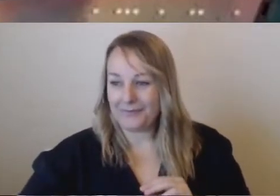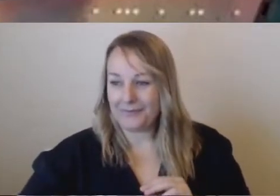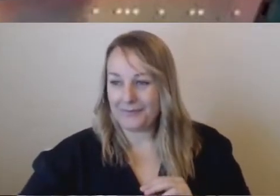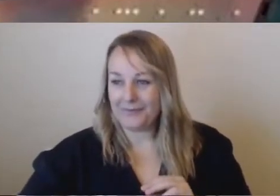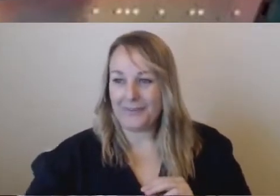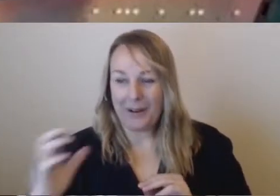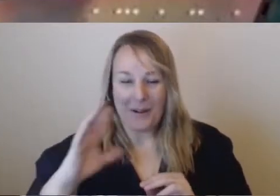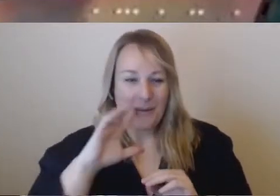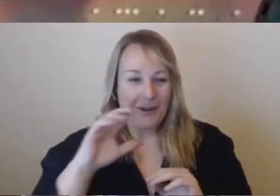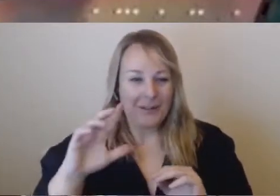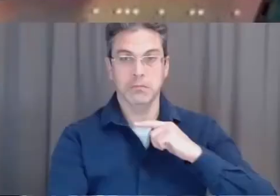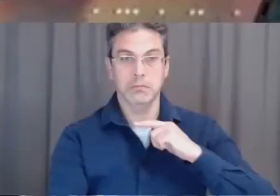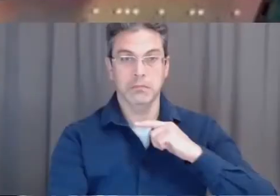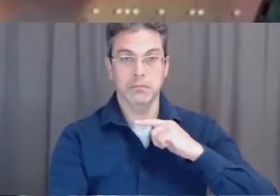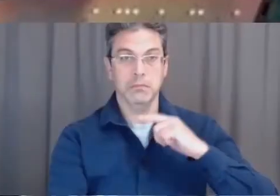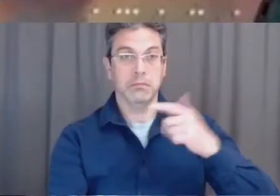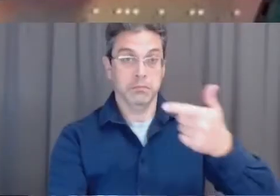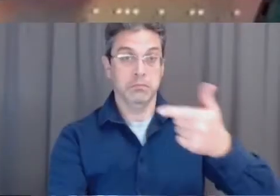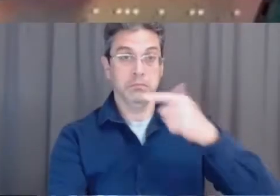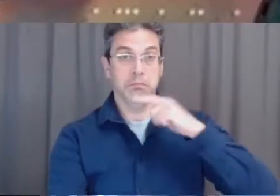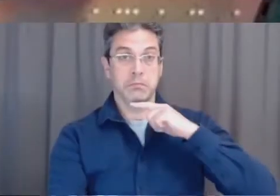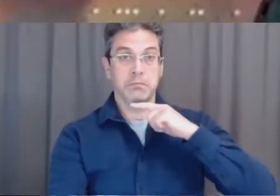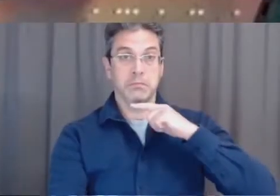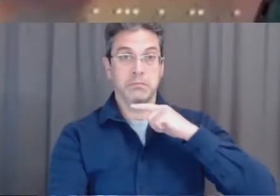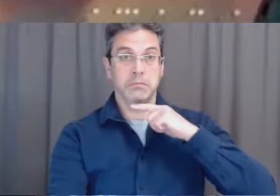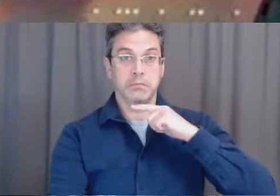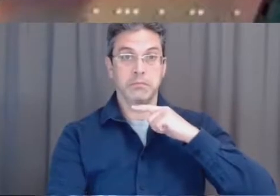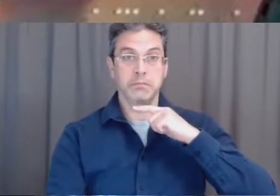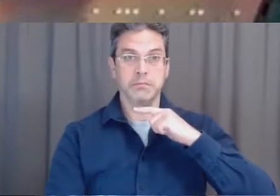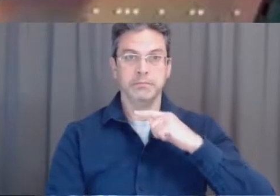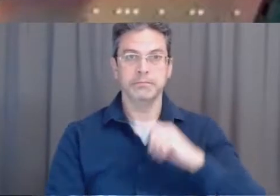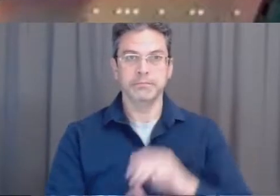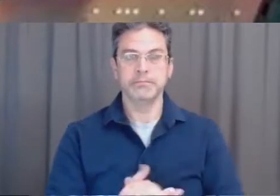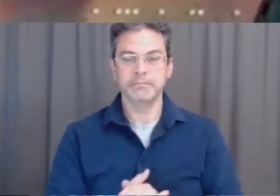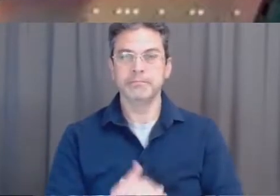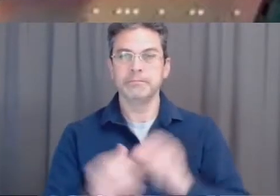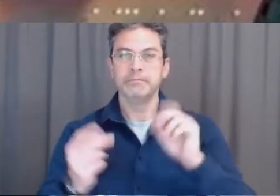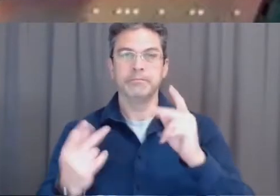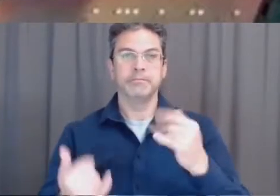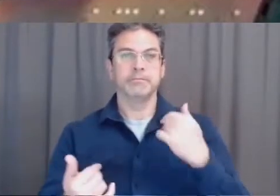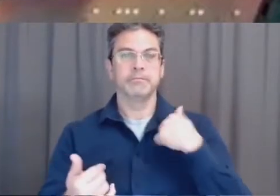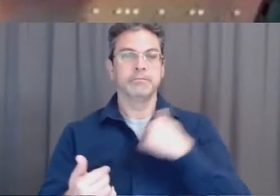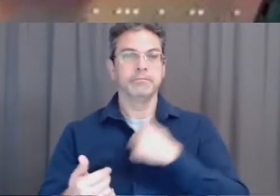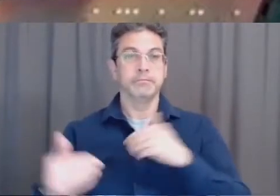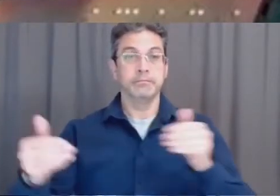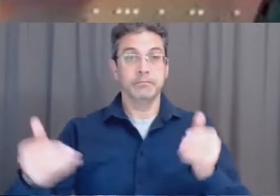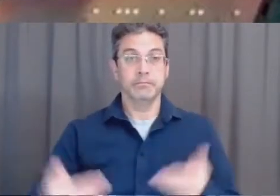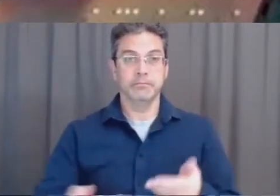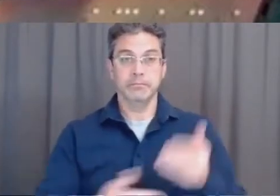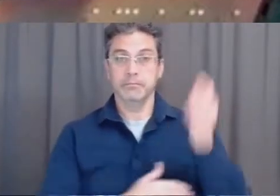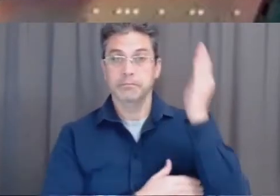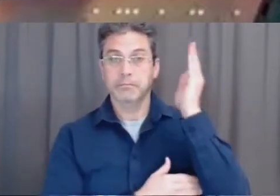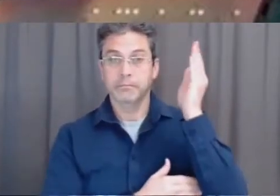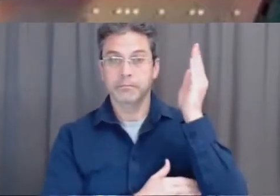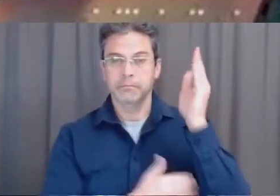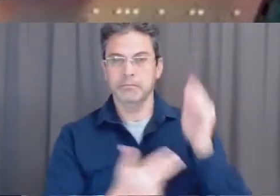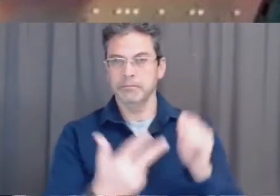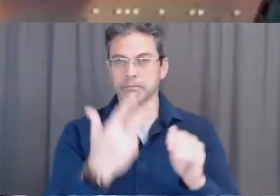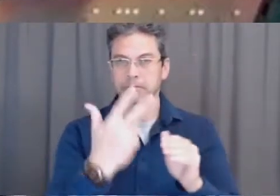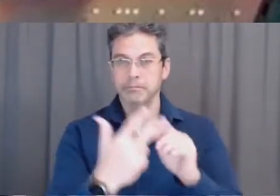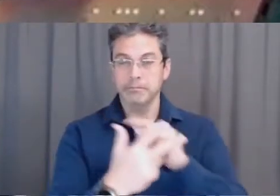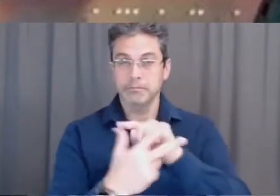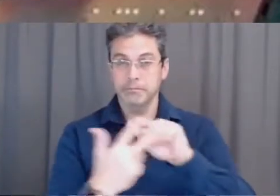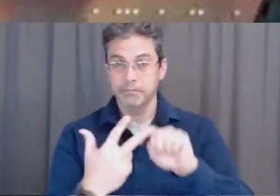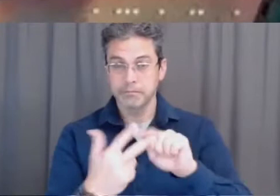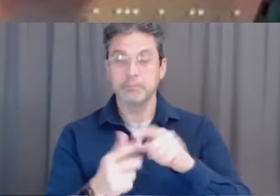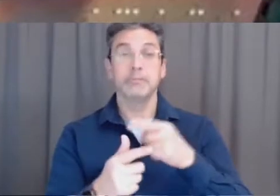up the introduction. So we're gonna have three speakers, and then we're gonna have questions